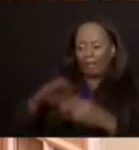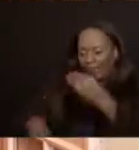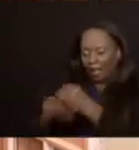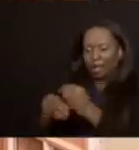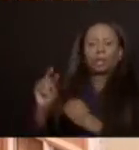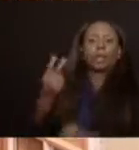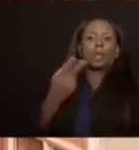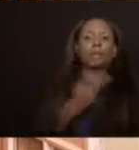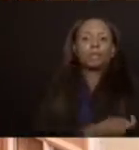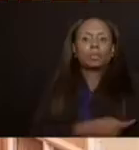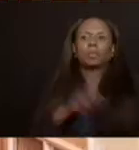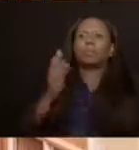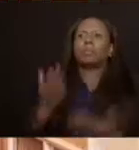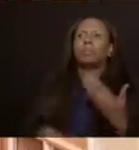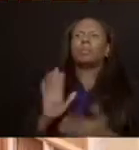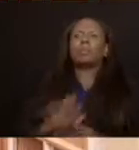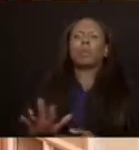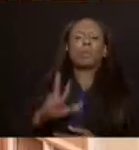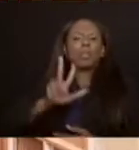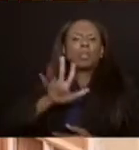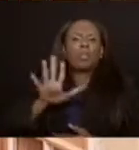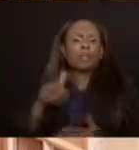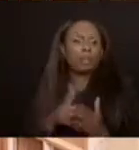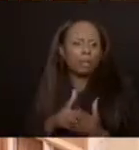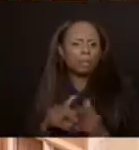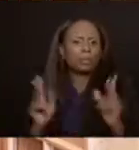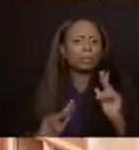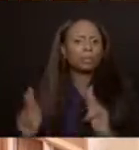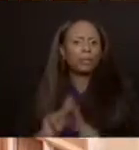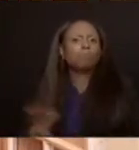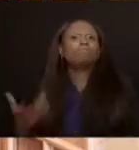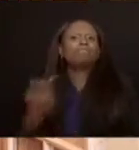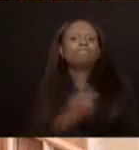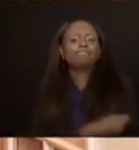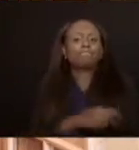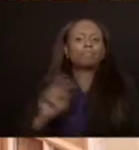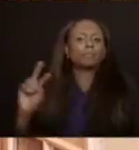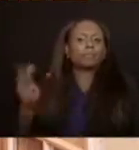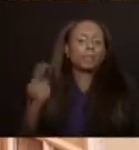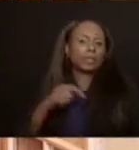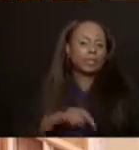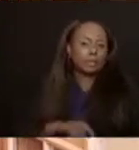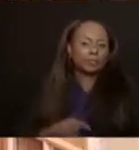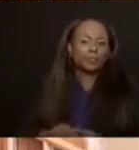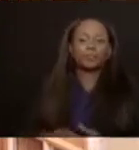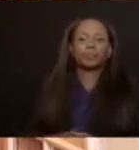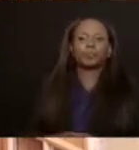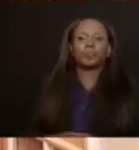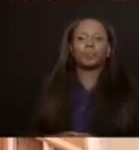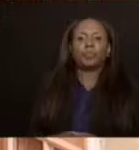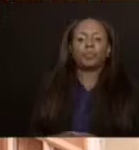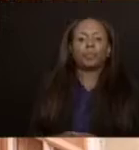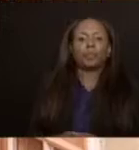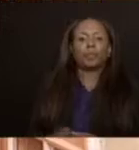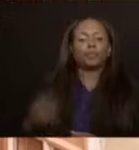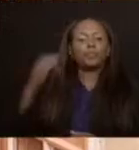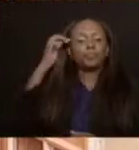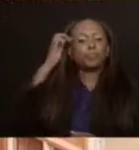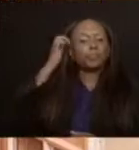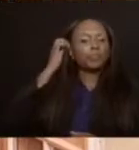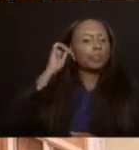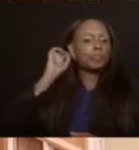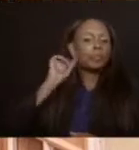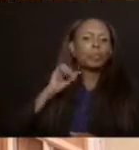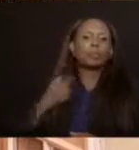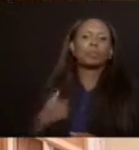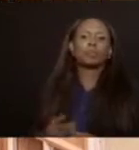we're probably up in 35,000 or whatever in terms of what we've done in the last 4 to 5 weeks. So that the country may not have